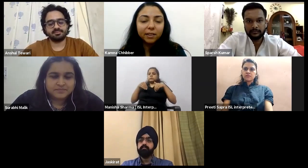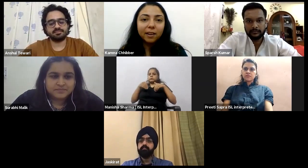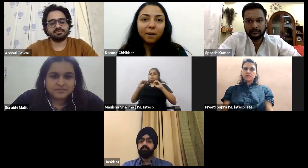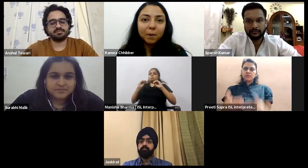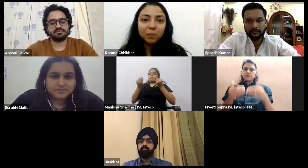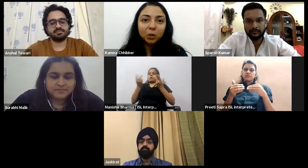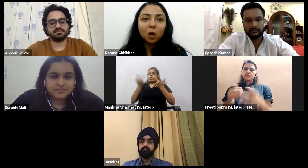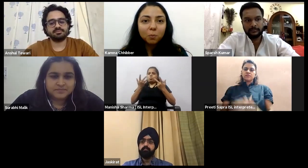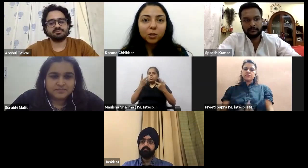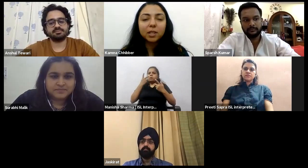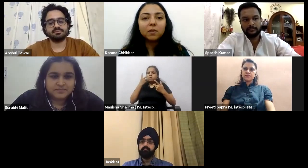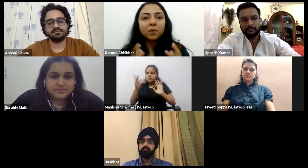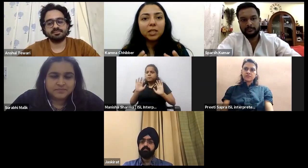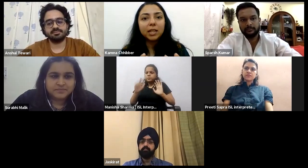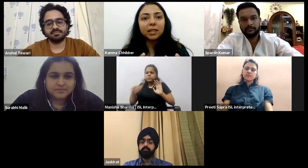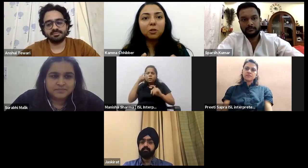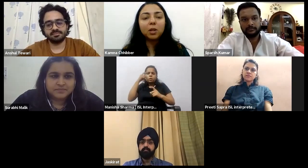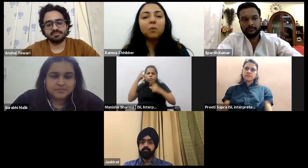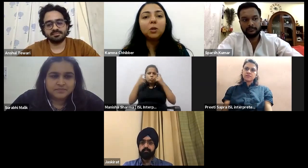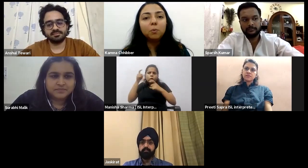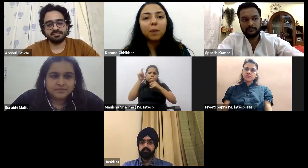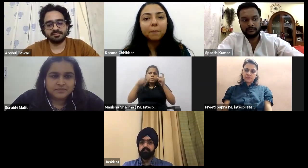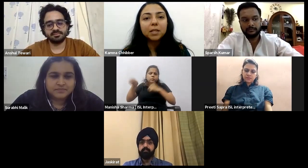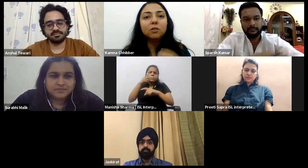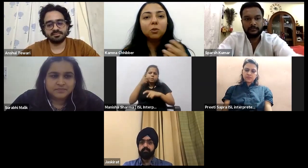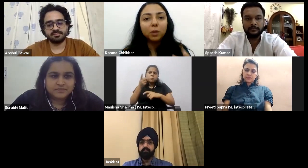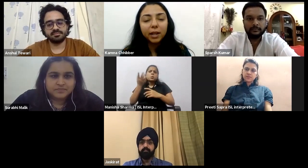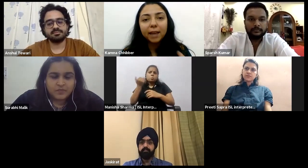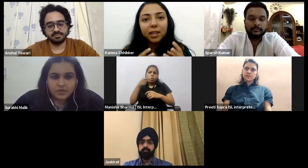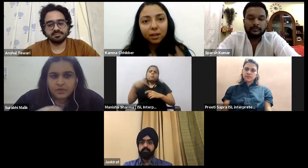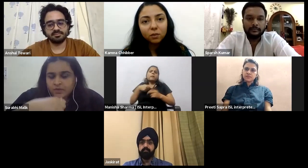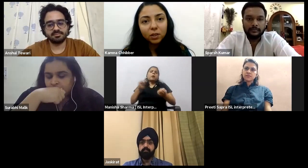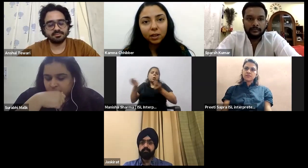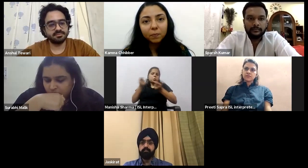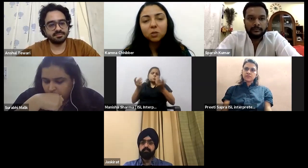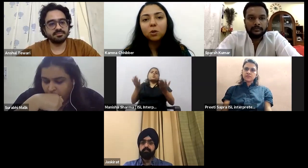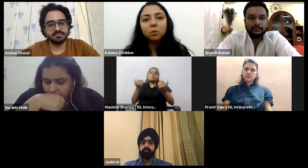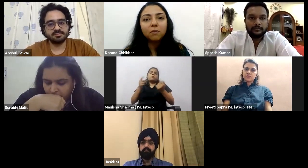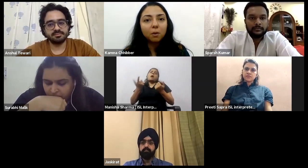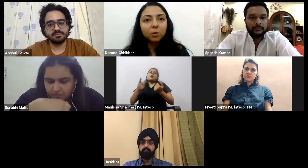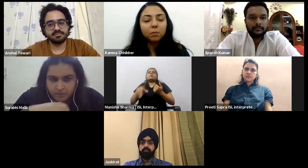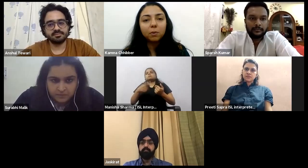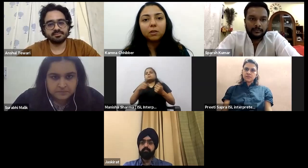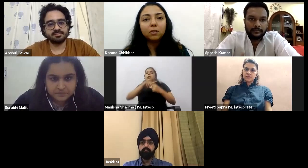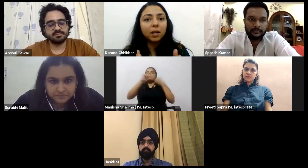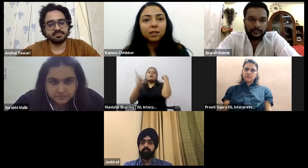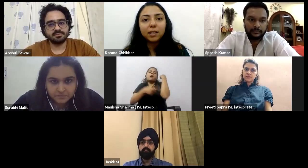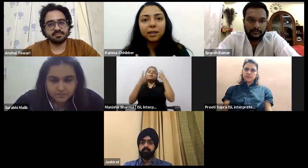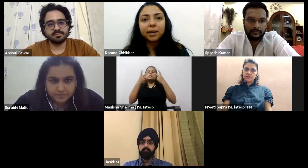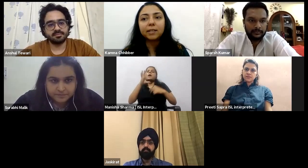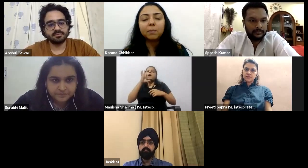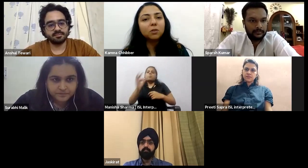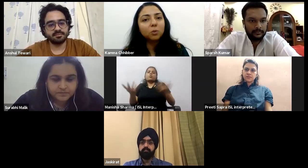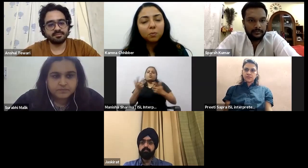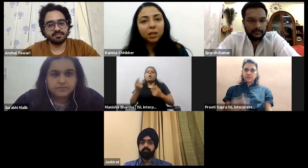entire, thought process where we're saying that, okay, we could perhaps control it. At the end of the day, it's going to be far more important to understand